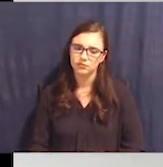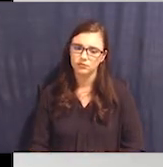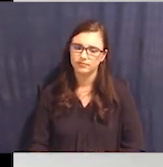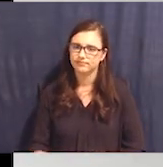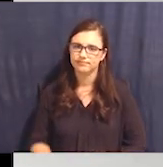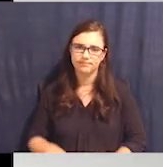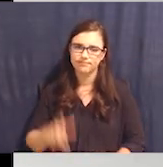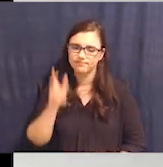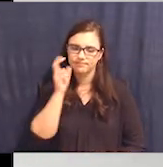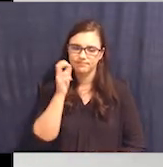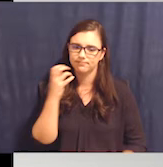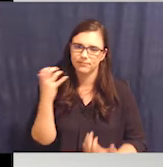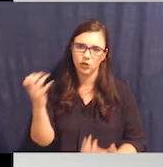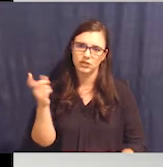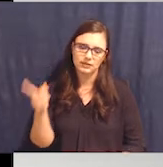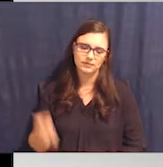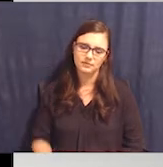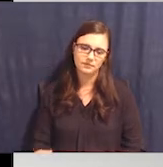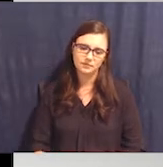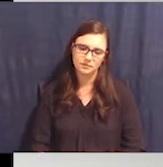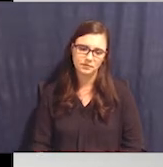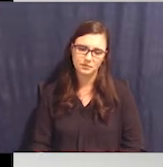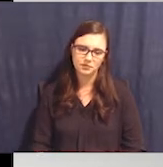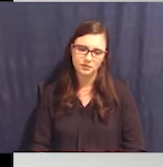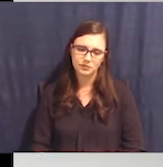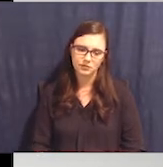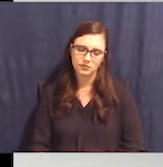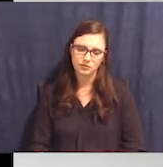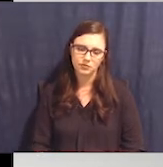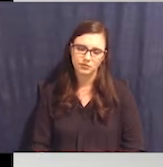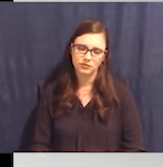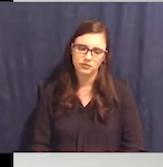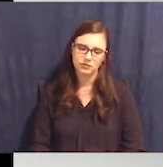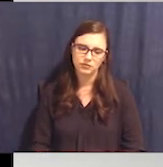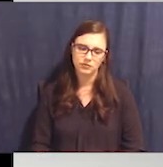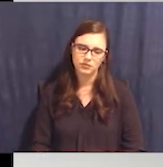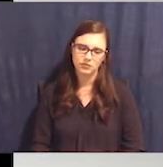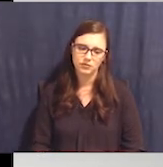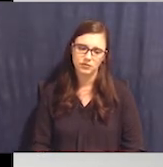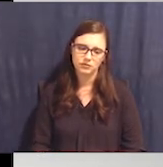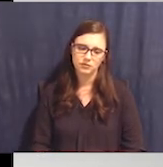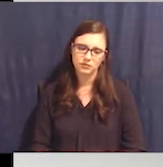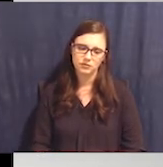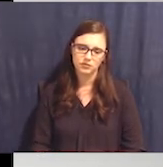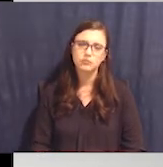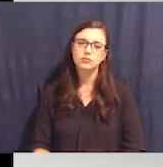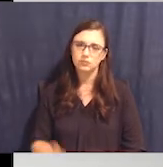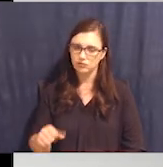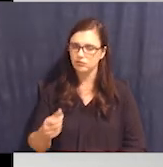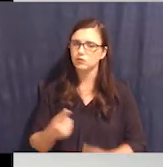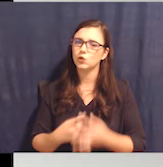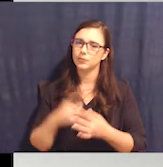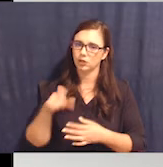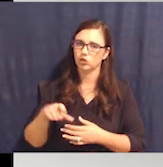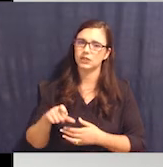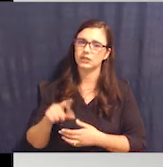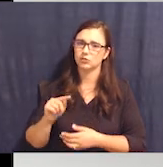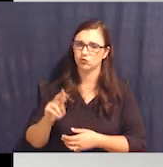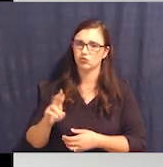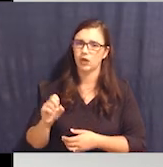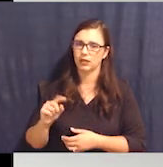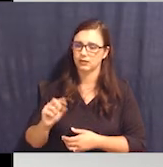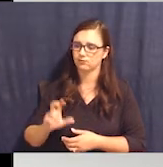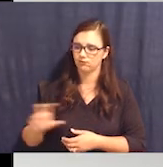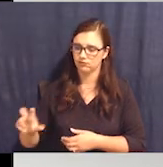so I don't want to make a decision because she could very well go to college. Yeah, so put it in a special